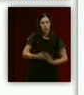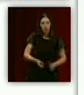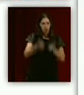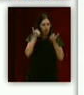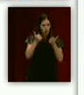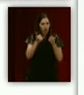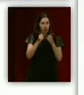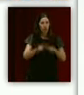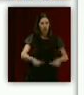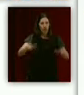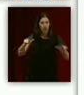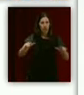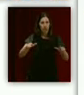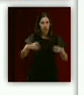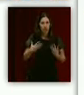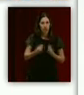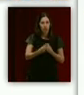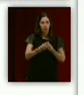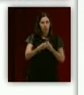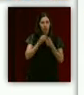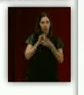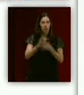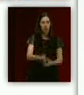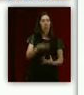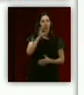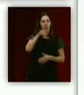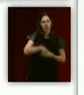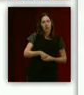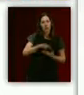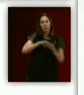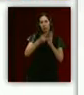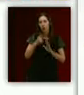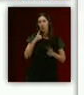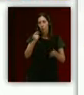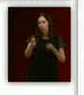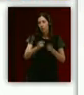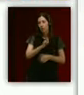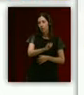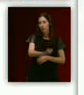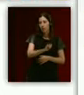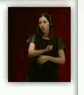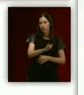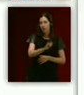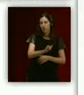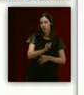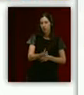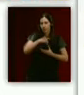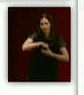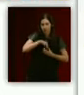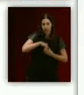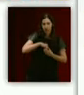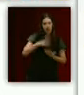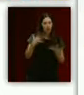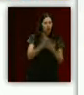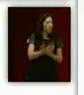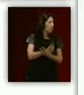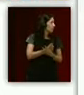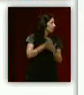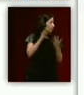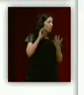follows the pace of the user, the rhythm of the user. because there is a